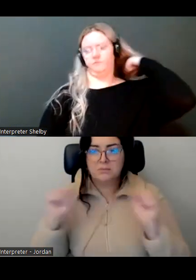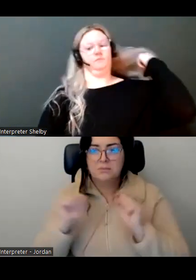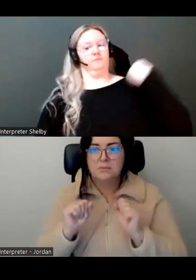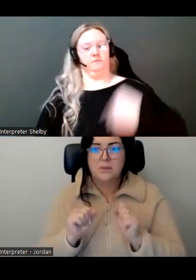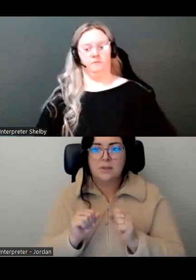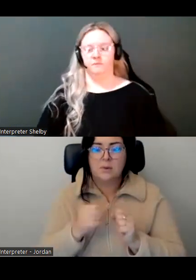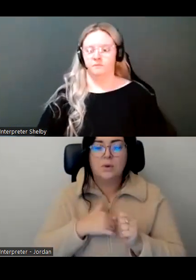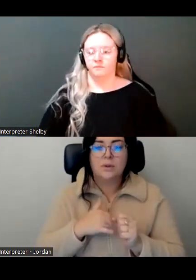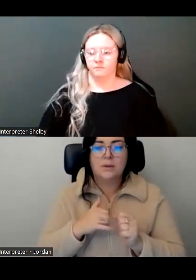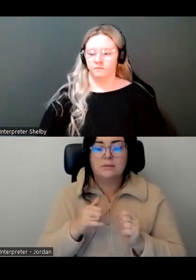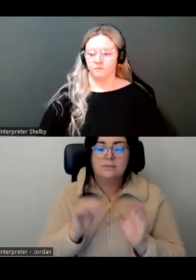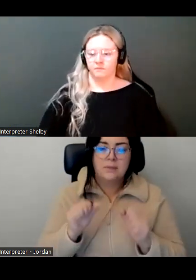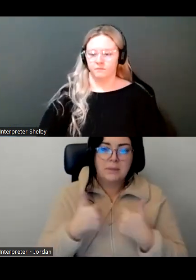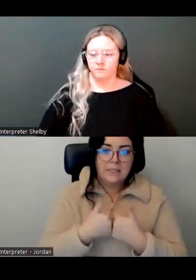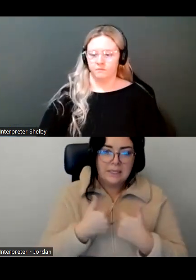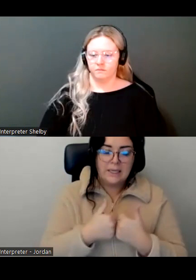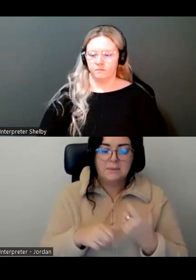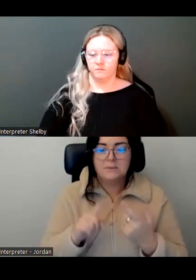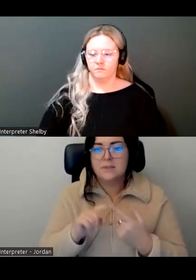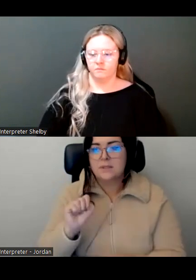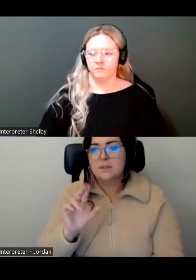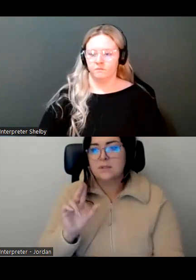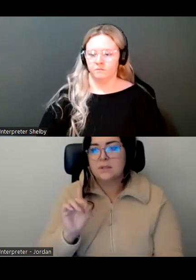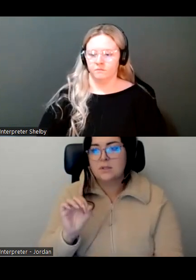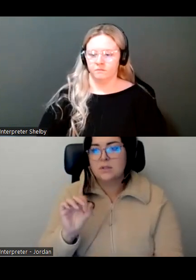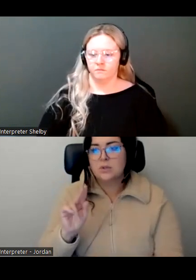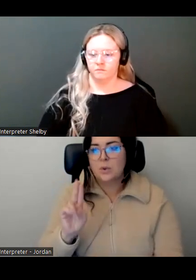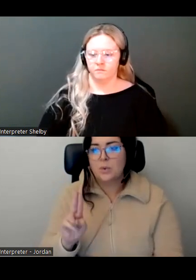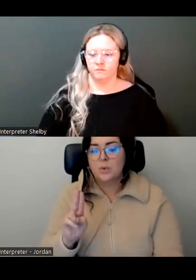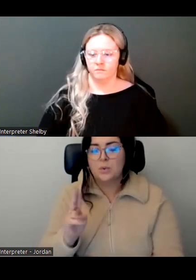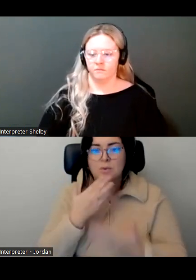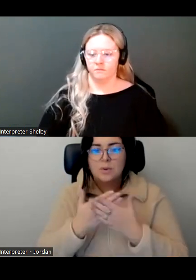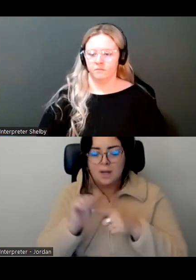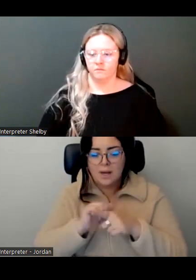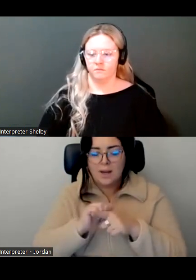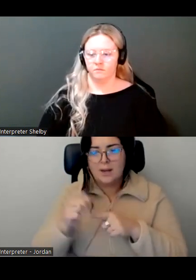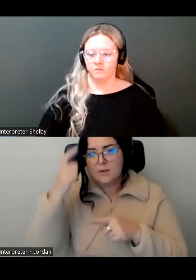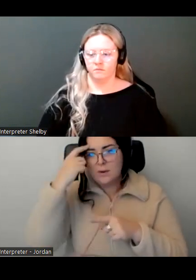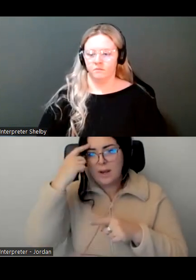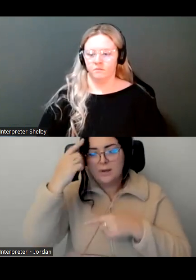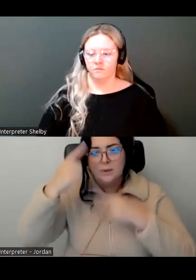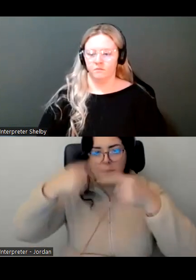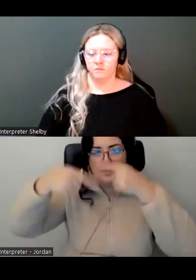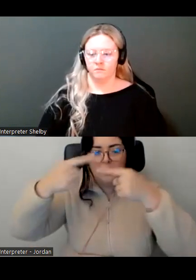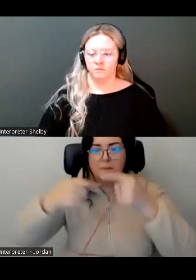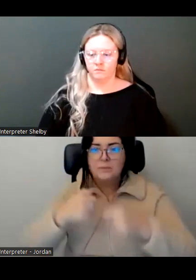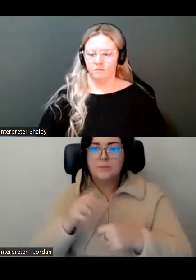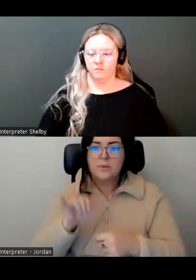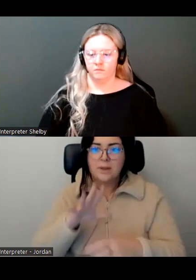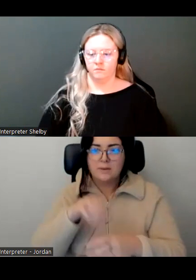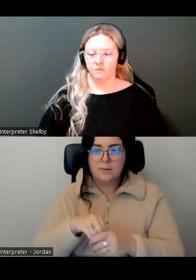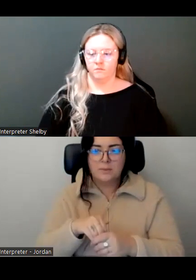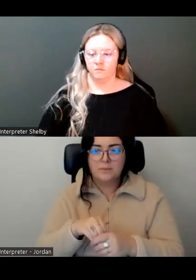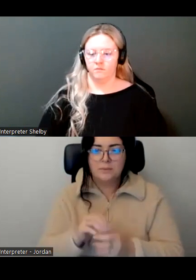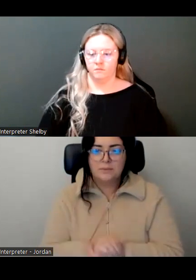Sudoku or puzzle, different things like that to keep their mind stimulated. So that's a part of it as well,